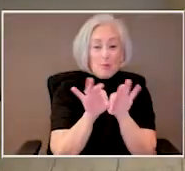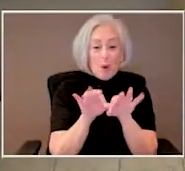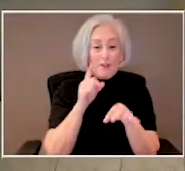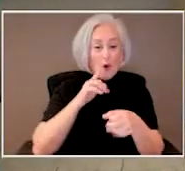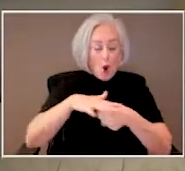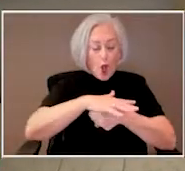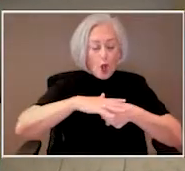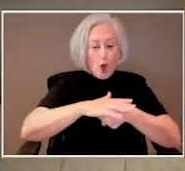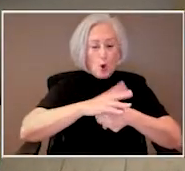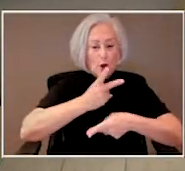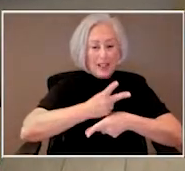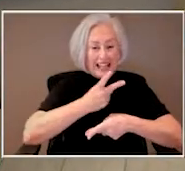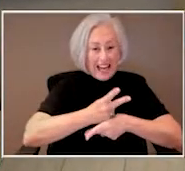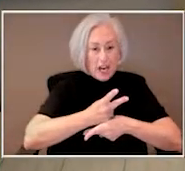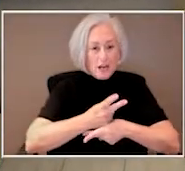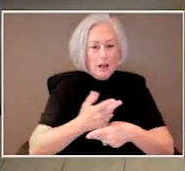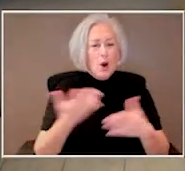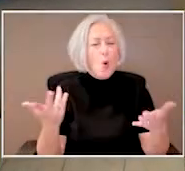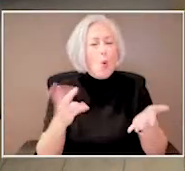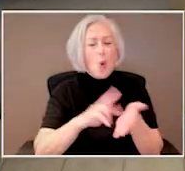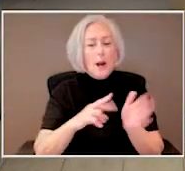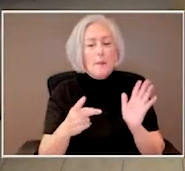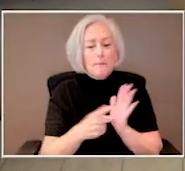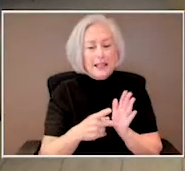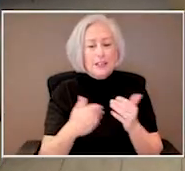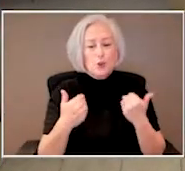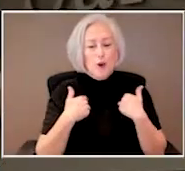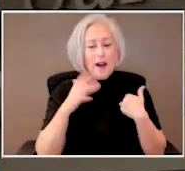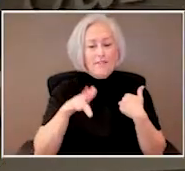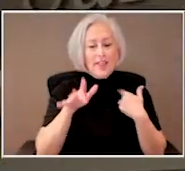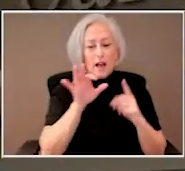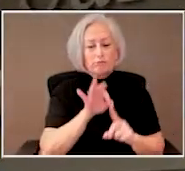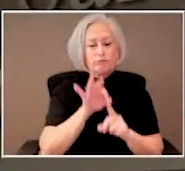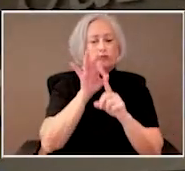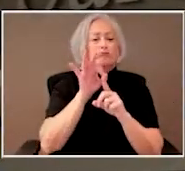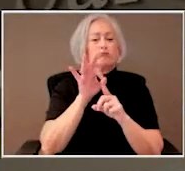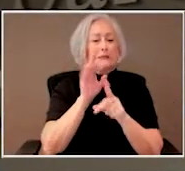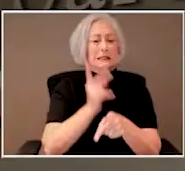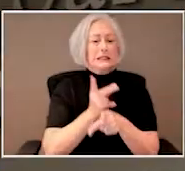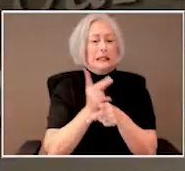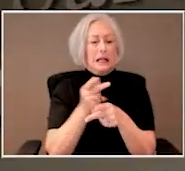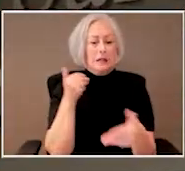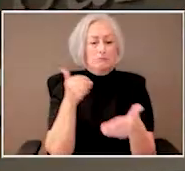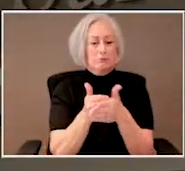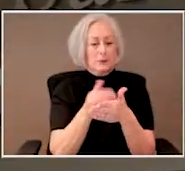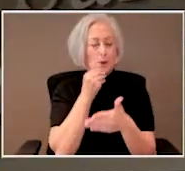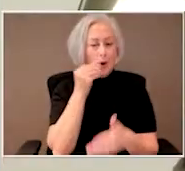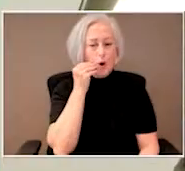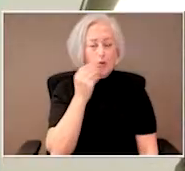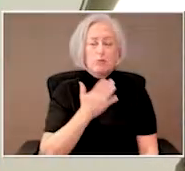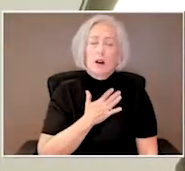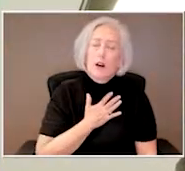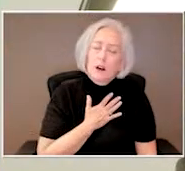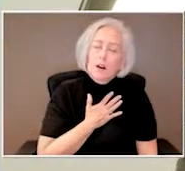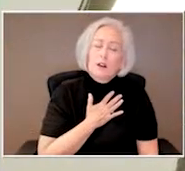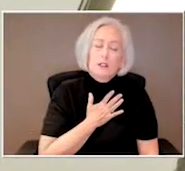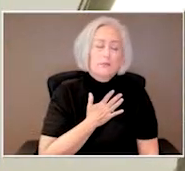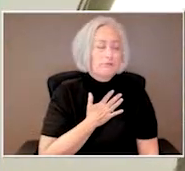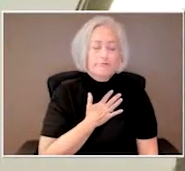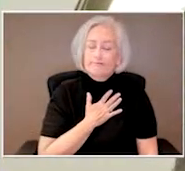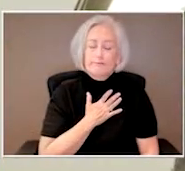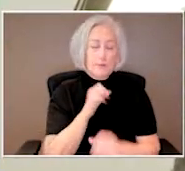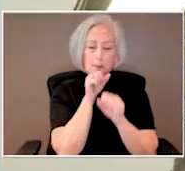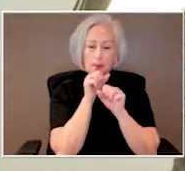Yeah. What has it meant to you having this level of specialty care so close to home? I am so blessed, so blessed. I have